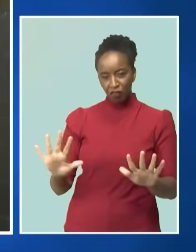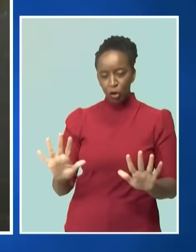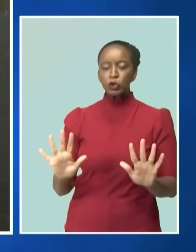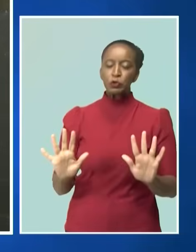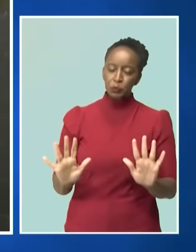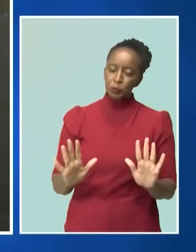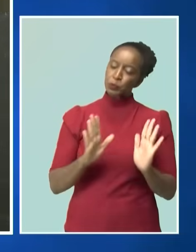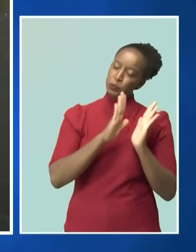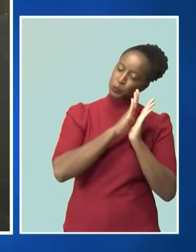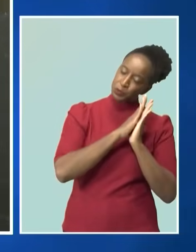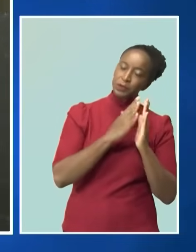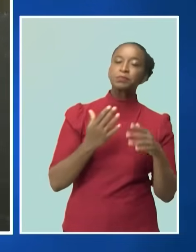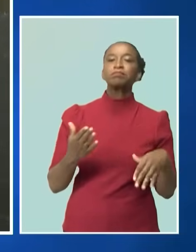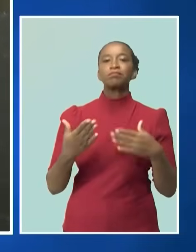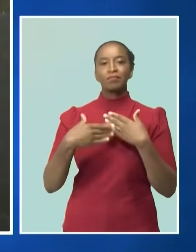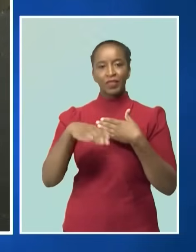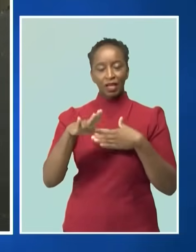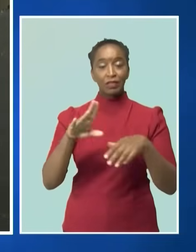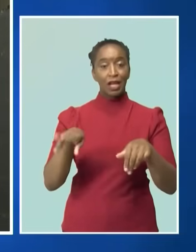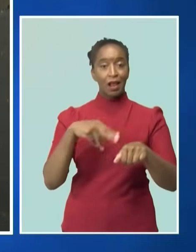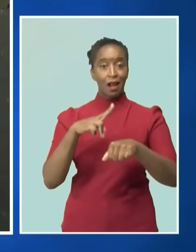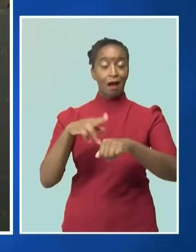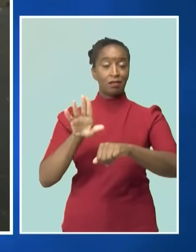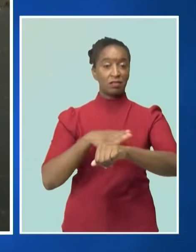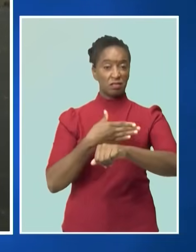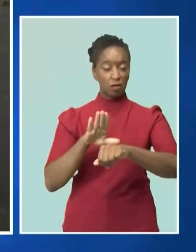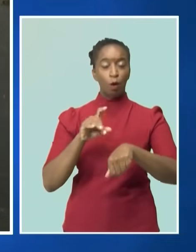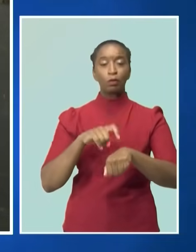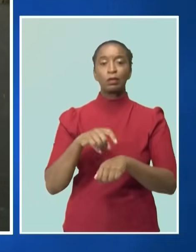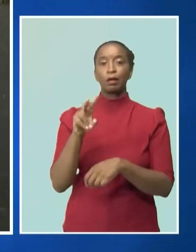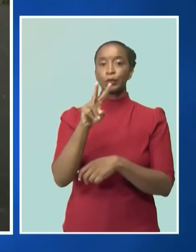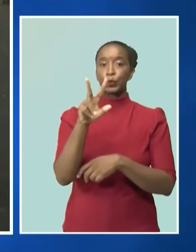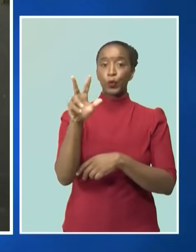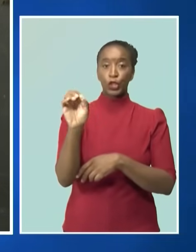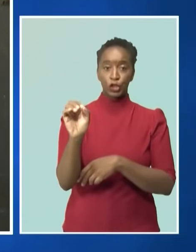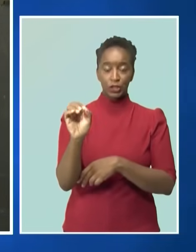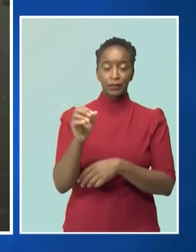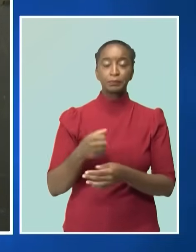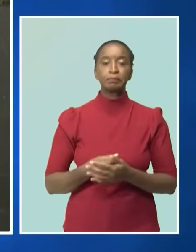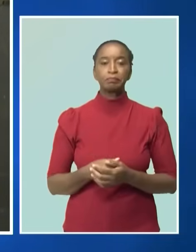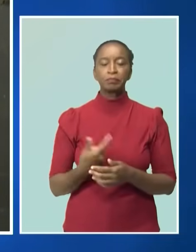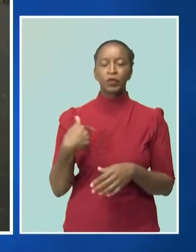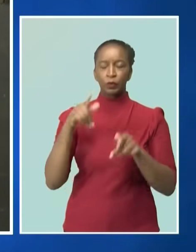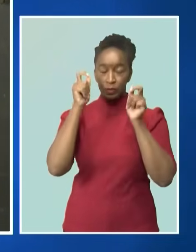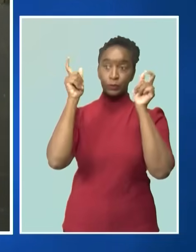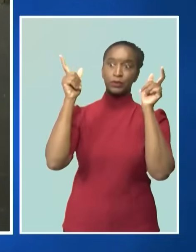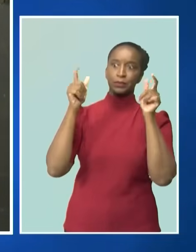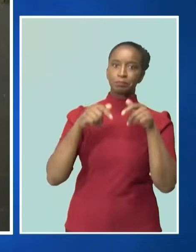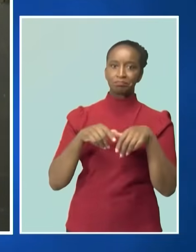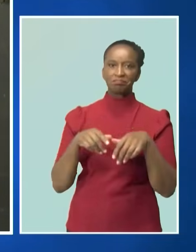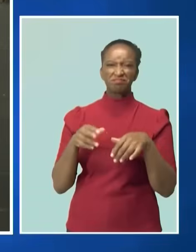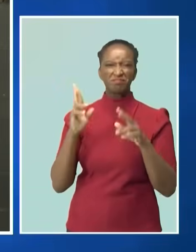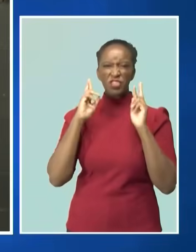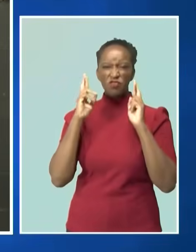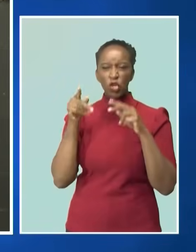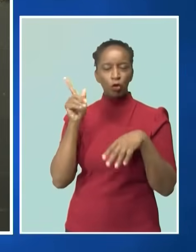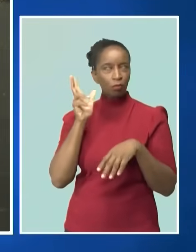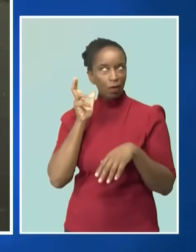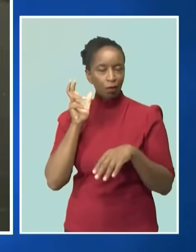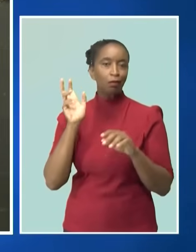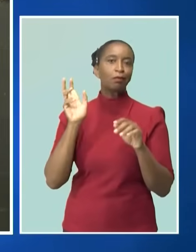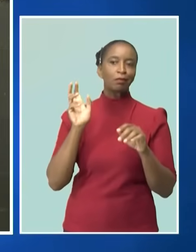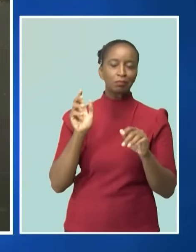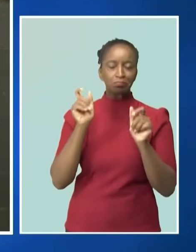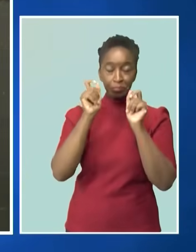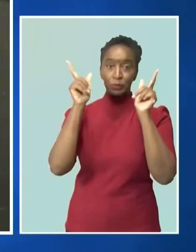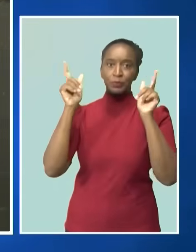the national anthem came on about 2:30 and woke us up because we turned